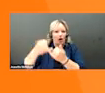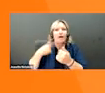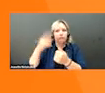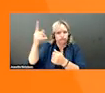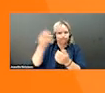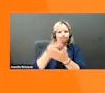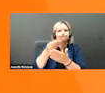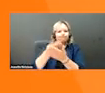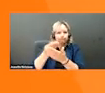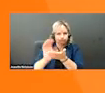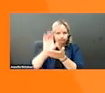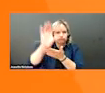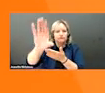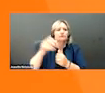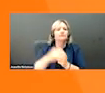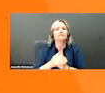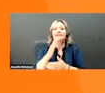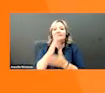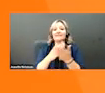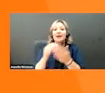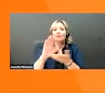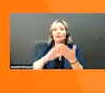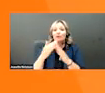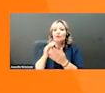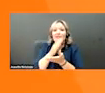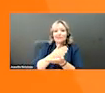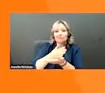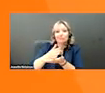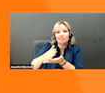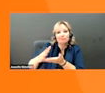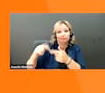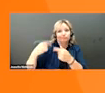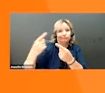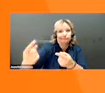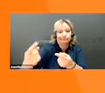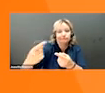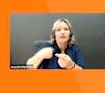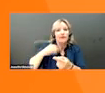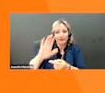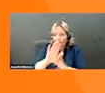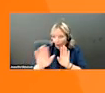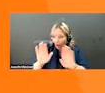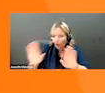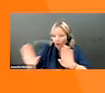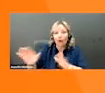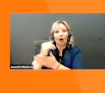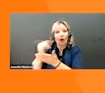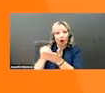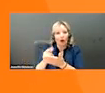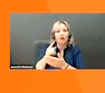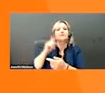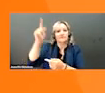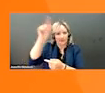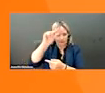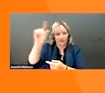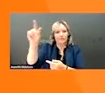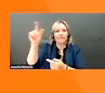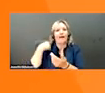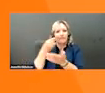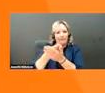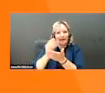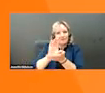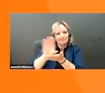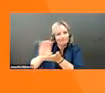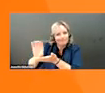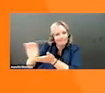for marginalized communities, arts projects. Climate change is a big one,